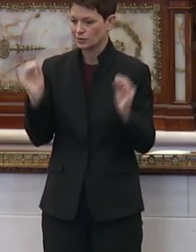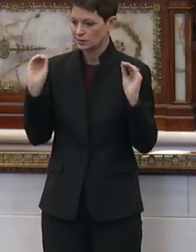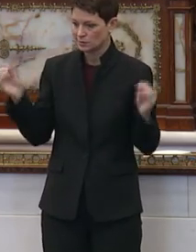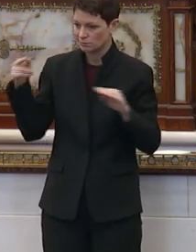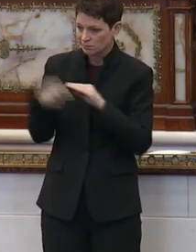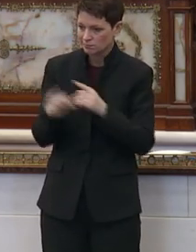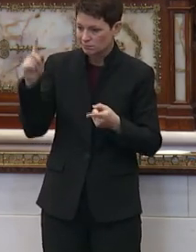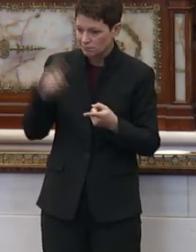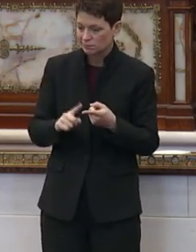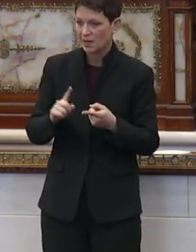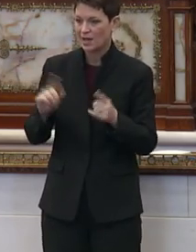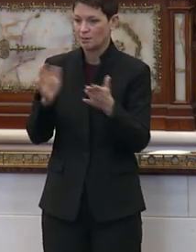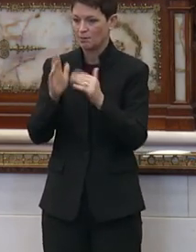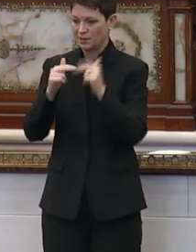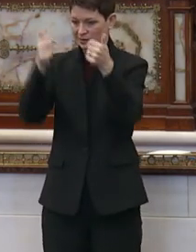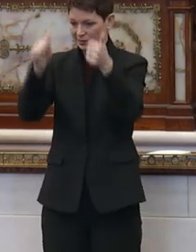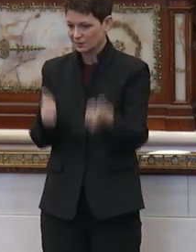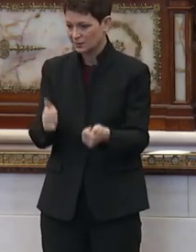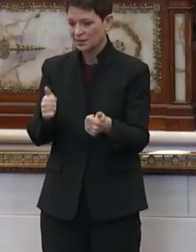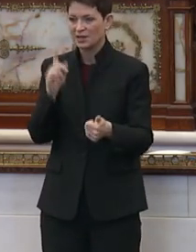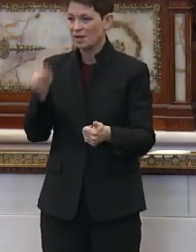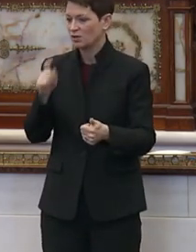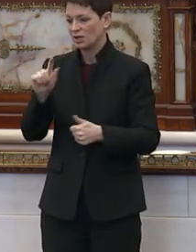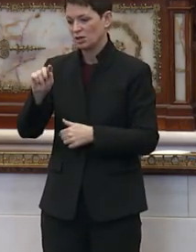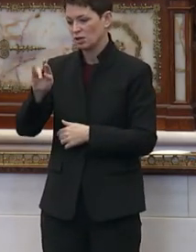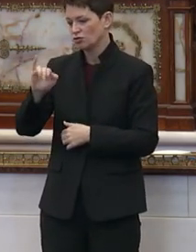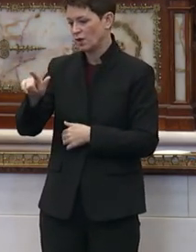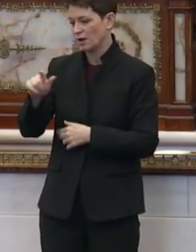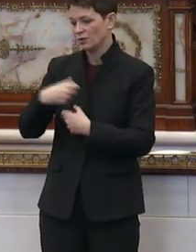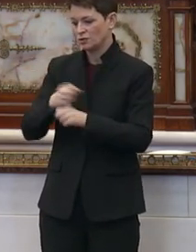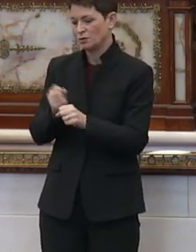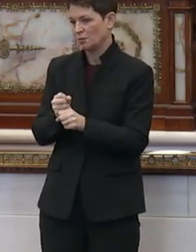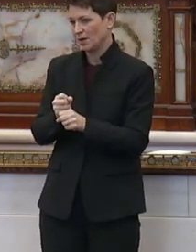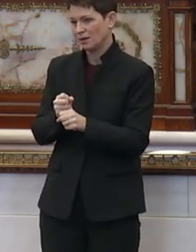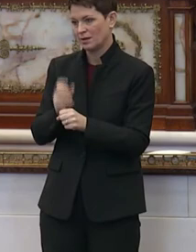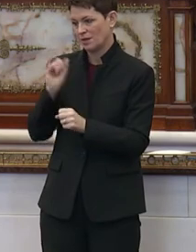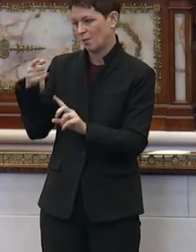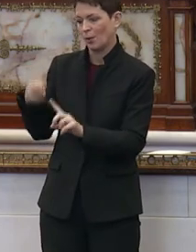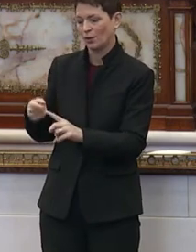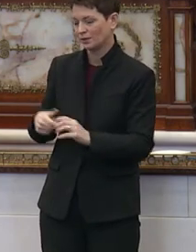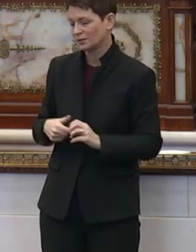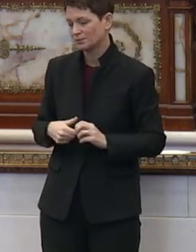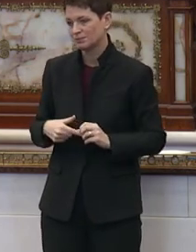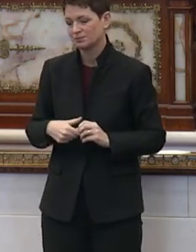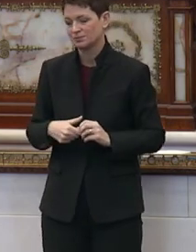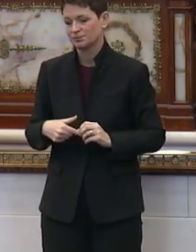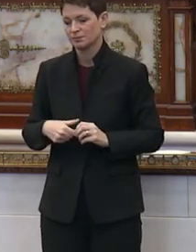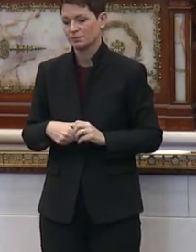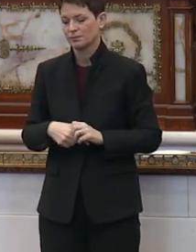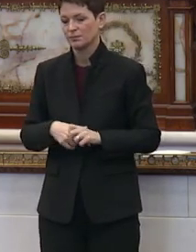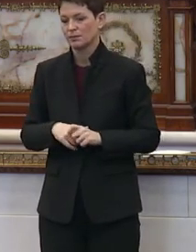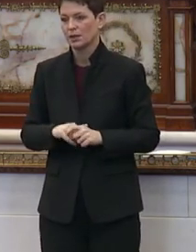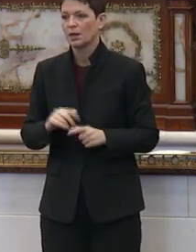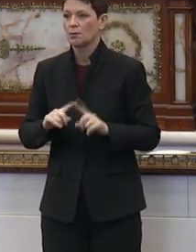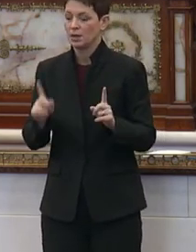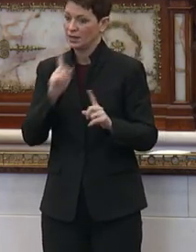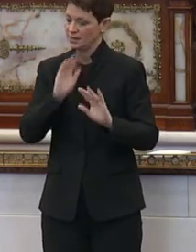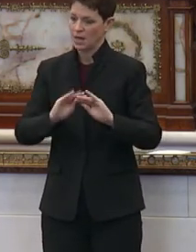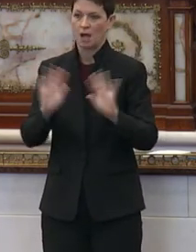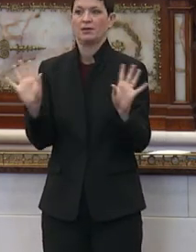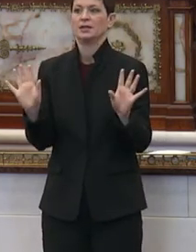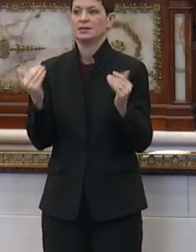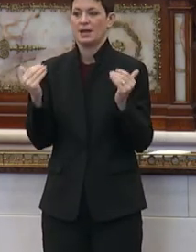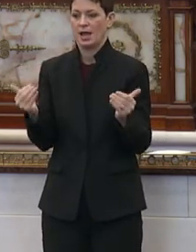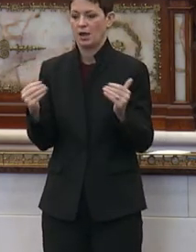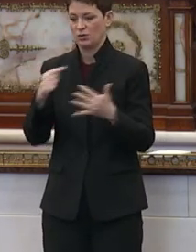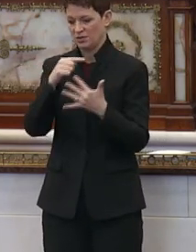and dilapidated buildings never needed a trial to make that clear. But it's very apparent to